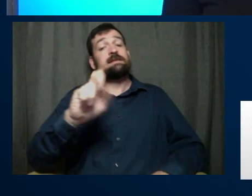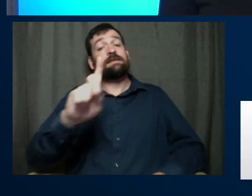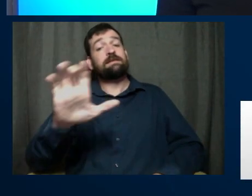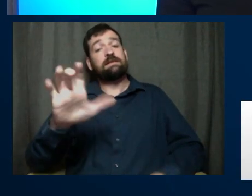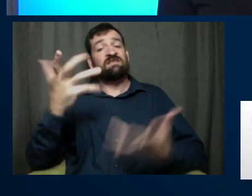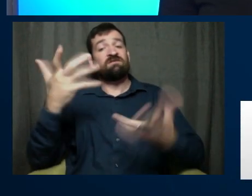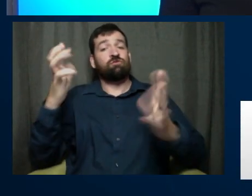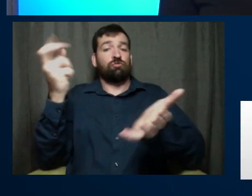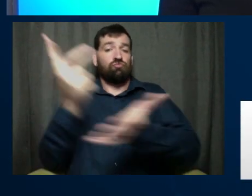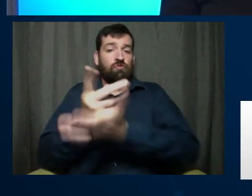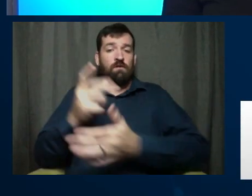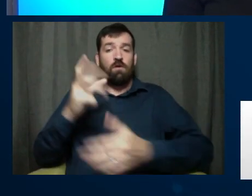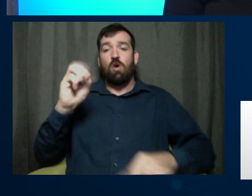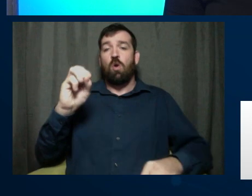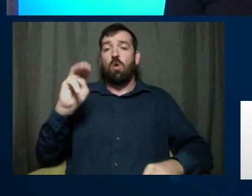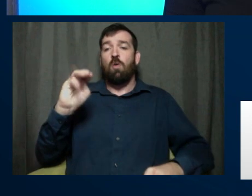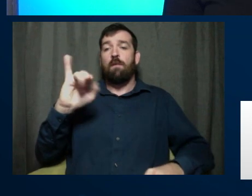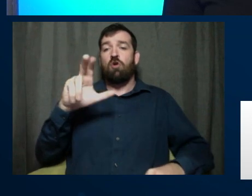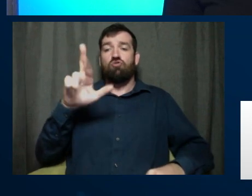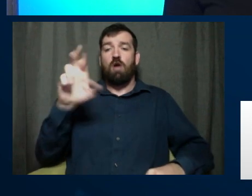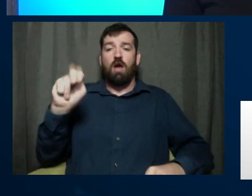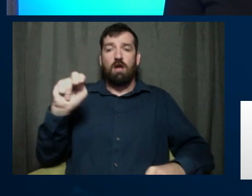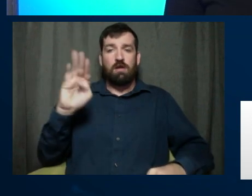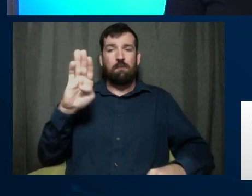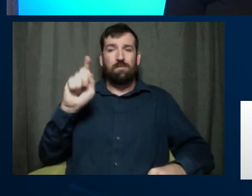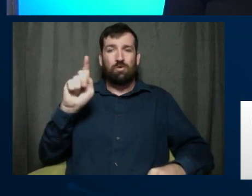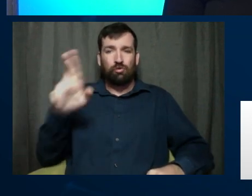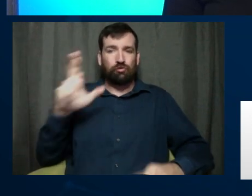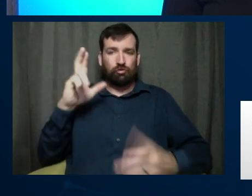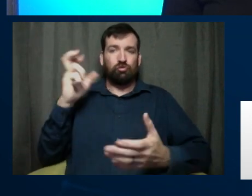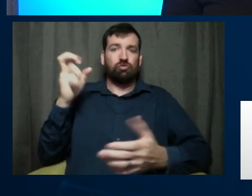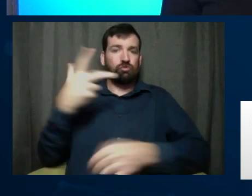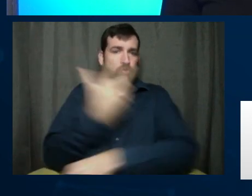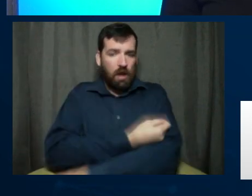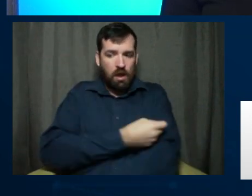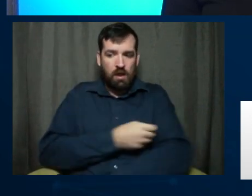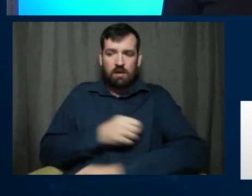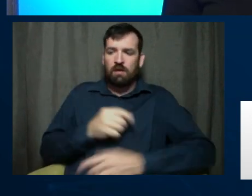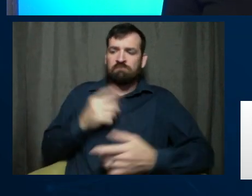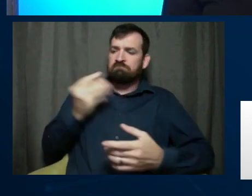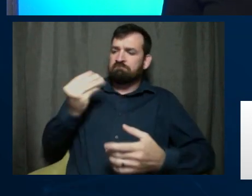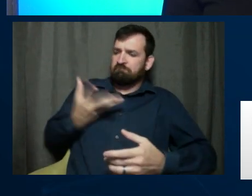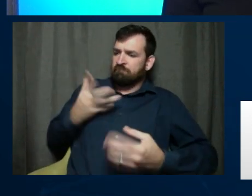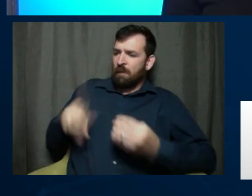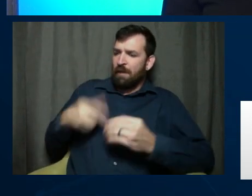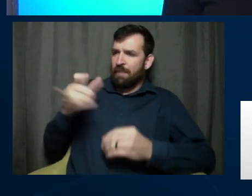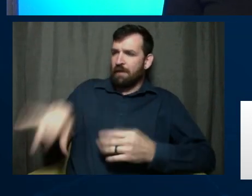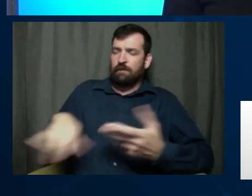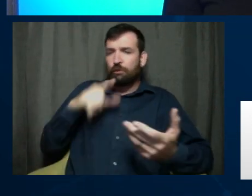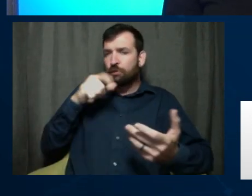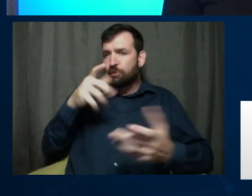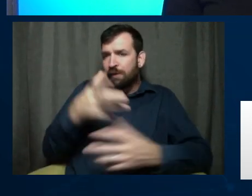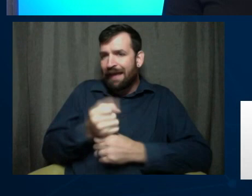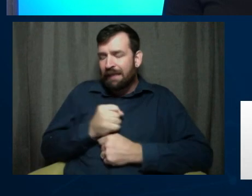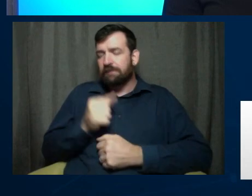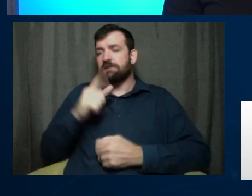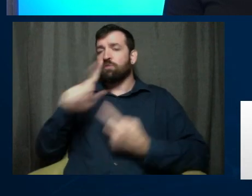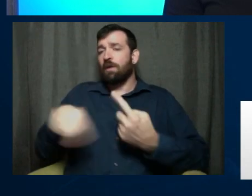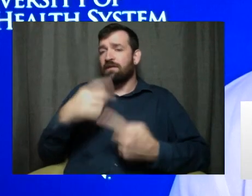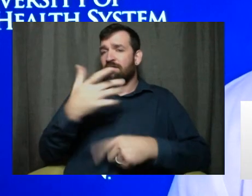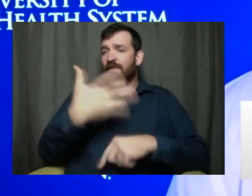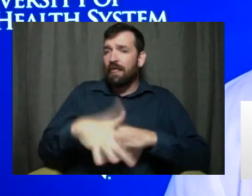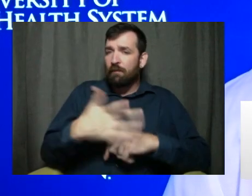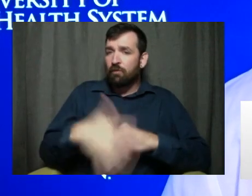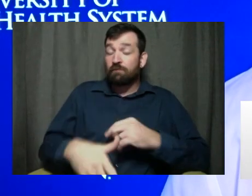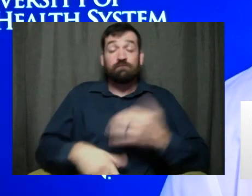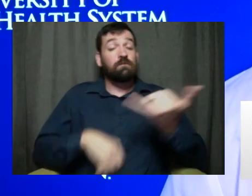new Omicron targeted booster shot. Yeah. They did this yesterday. So just tell us about that shot. Who gets it? When will it be available? So right now